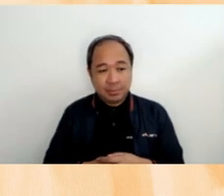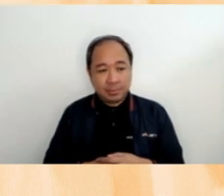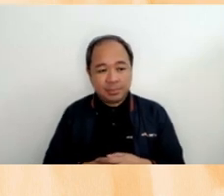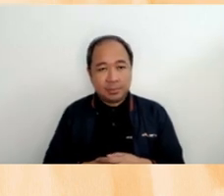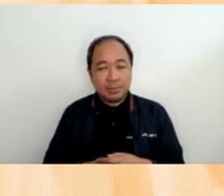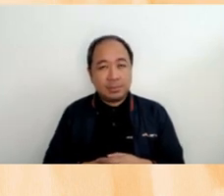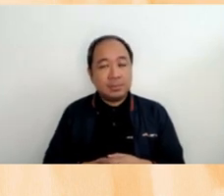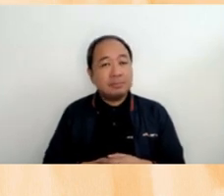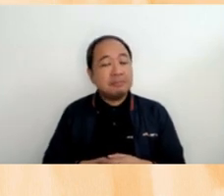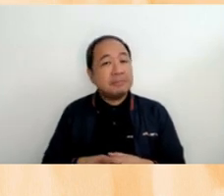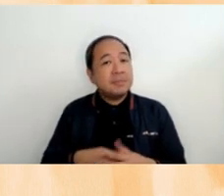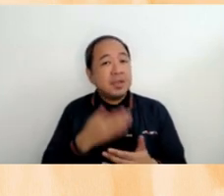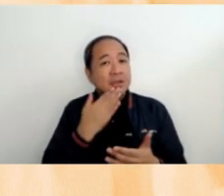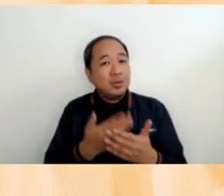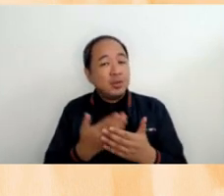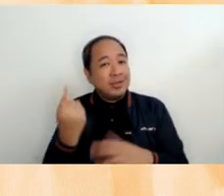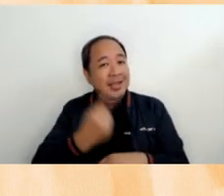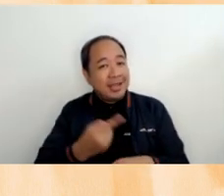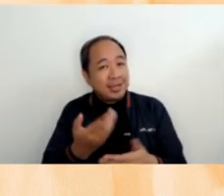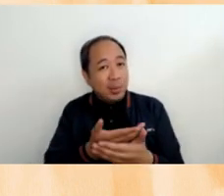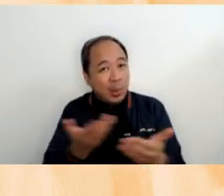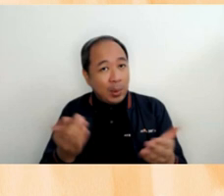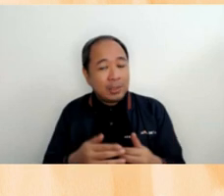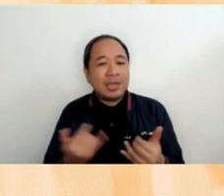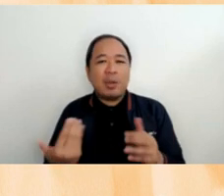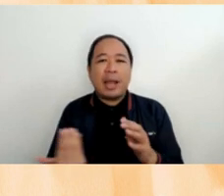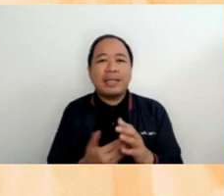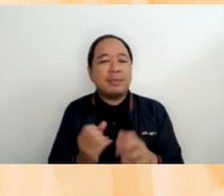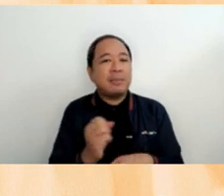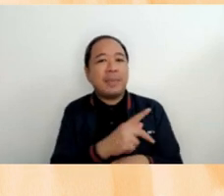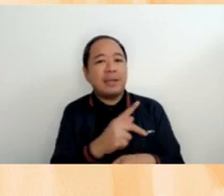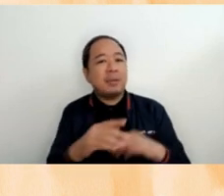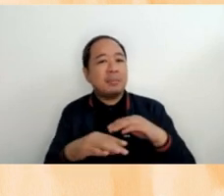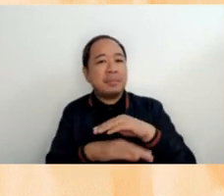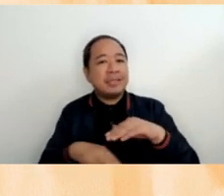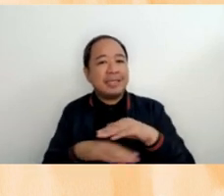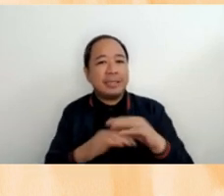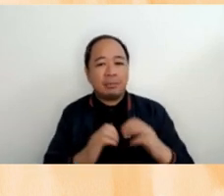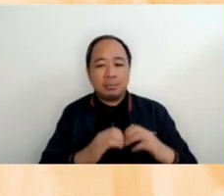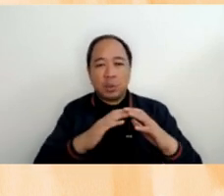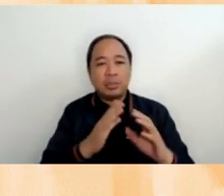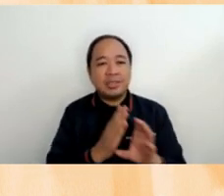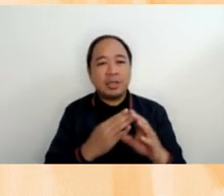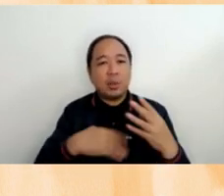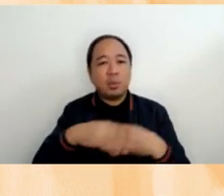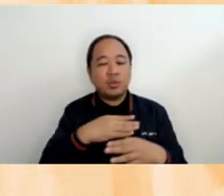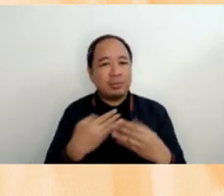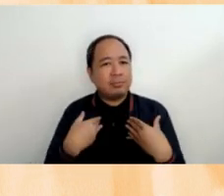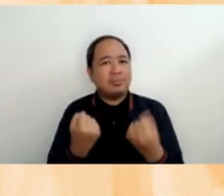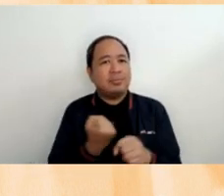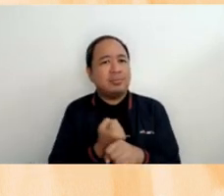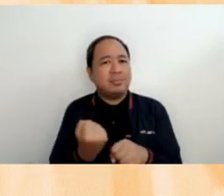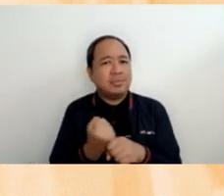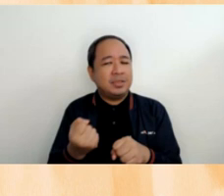Good day, everyone. Let's go back to basics. Building psycho-emotional resilience among children and